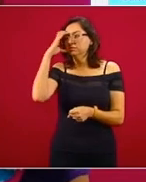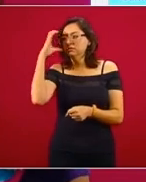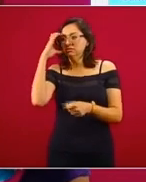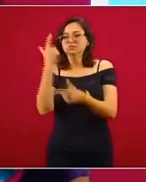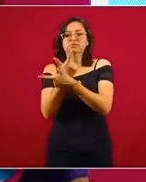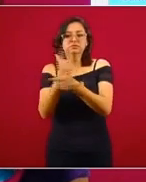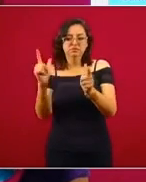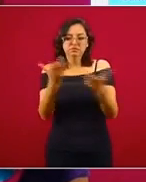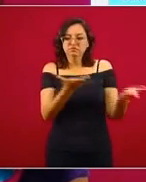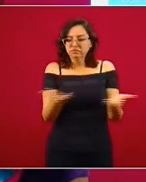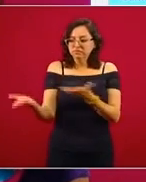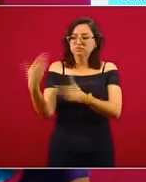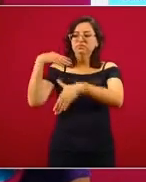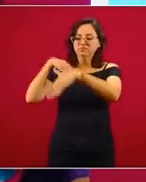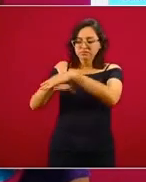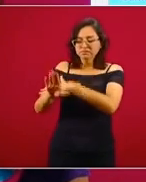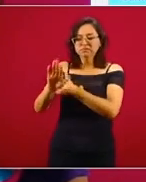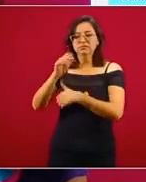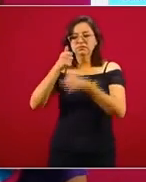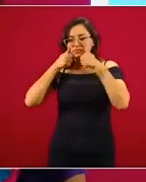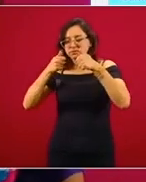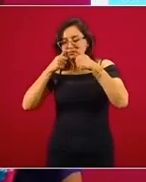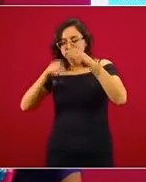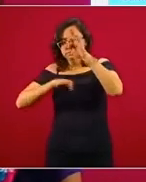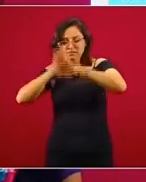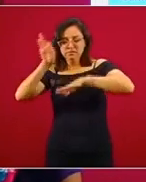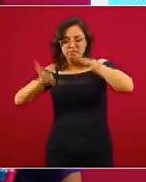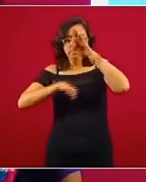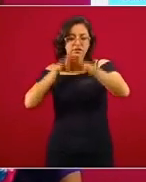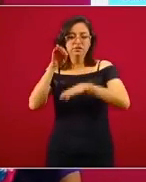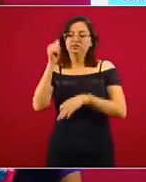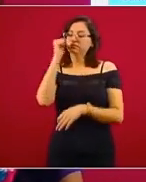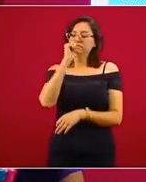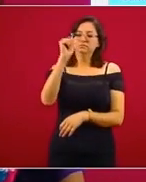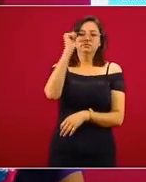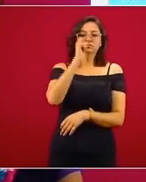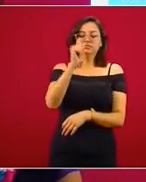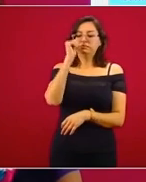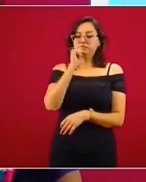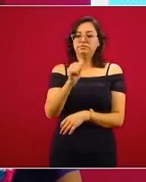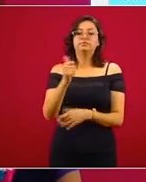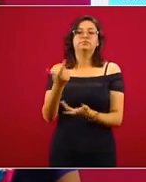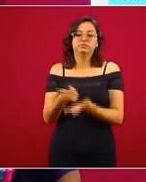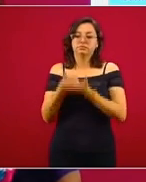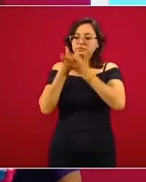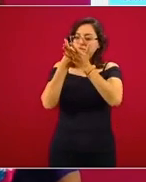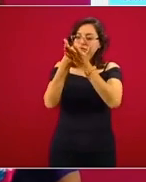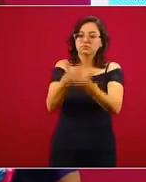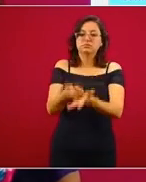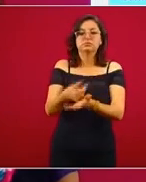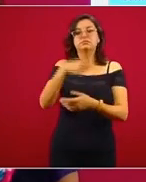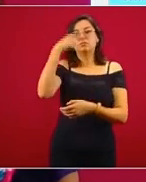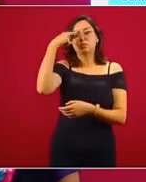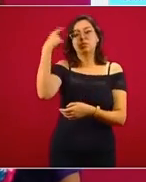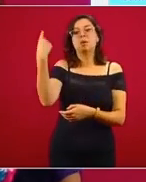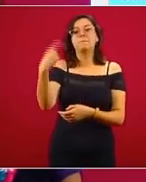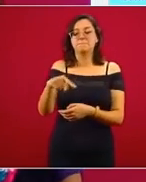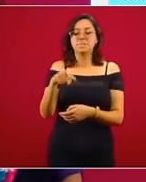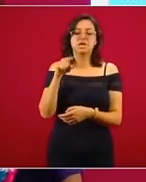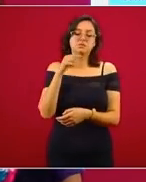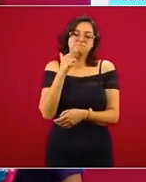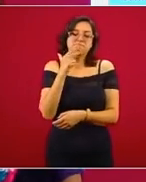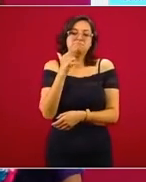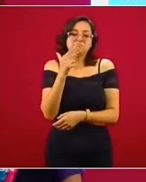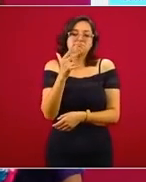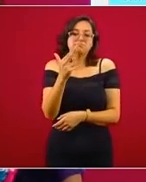rates because in order to have an available bed to provide treatment for whoever needs it, we need